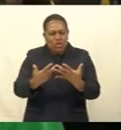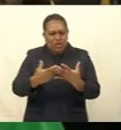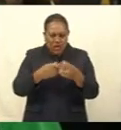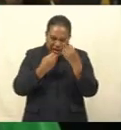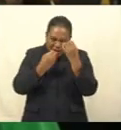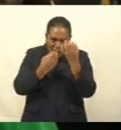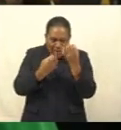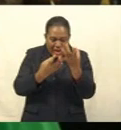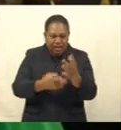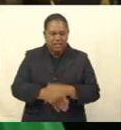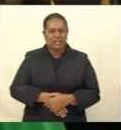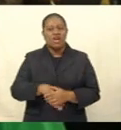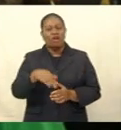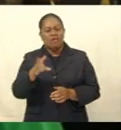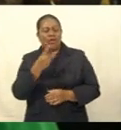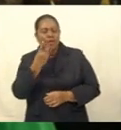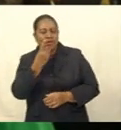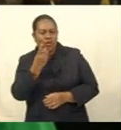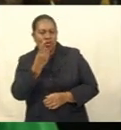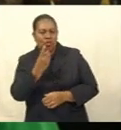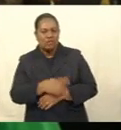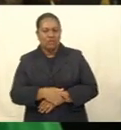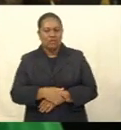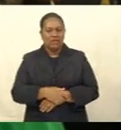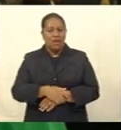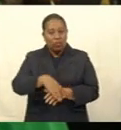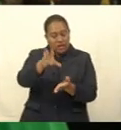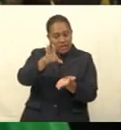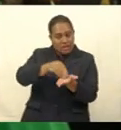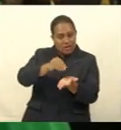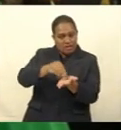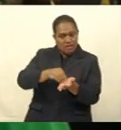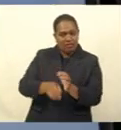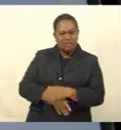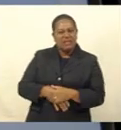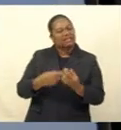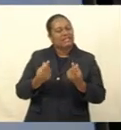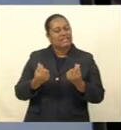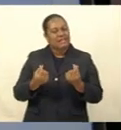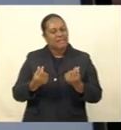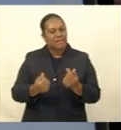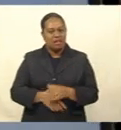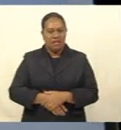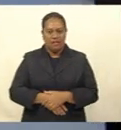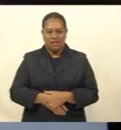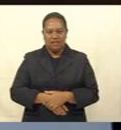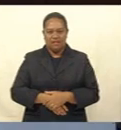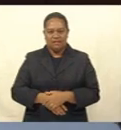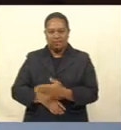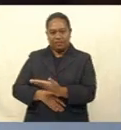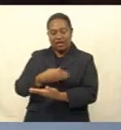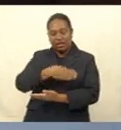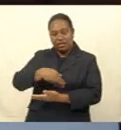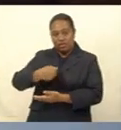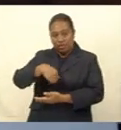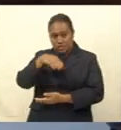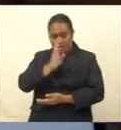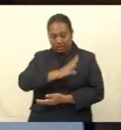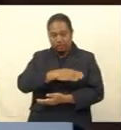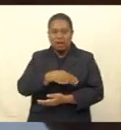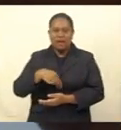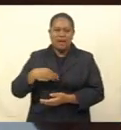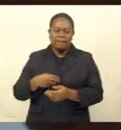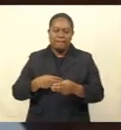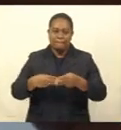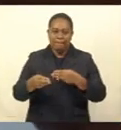on you and from your phones, etc. when you download the app. Ours is very, very simple. Vodafone Fiji's Chief Marketing Officer Rajneesh